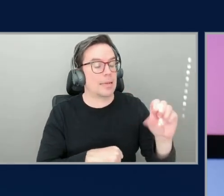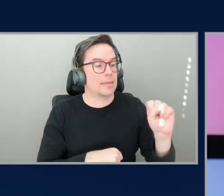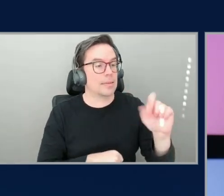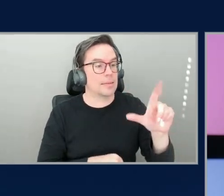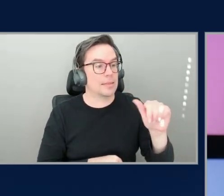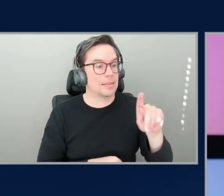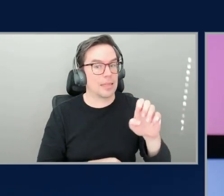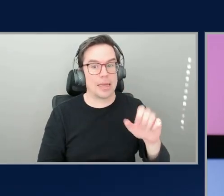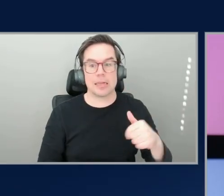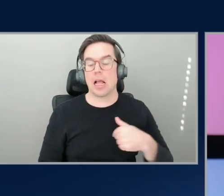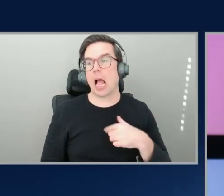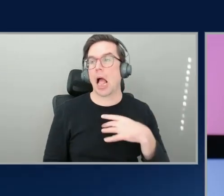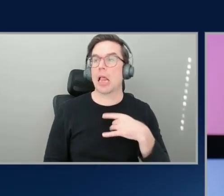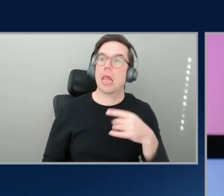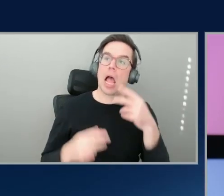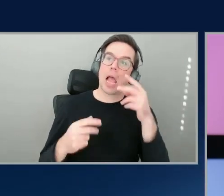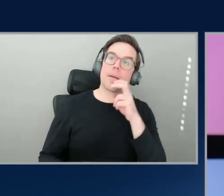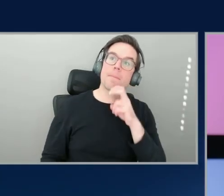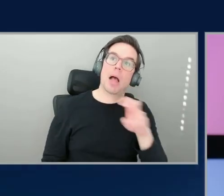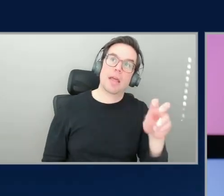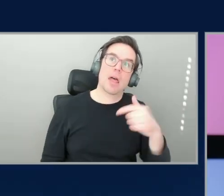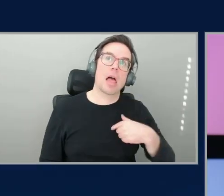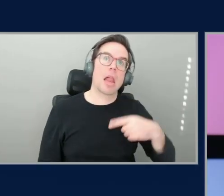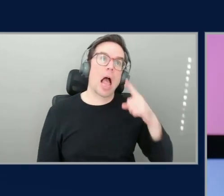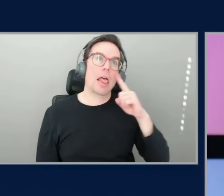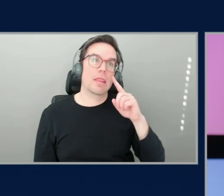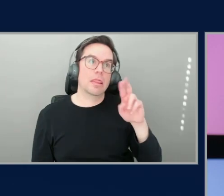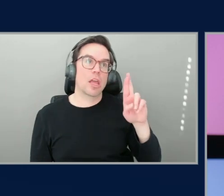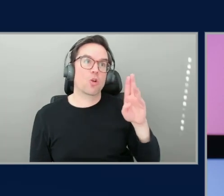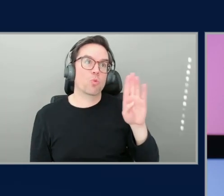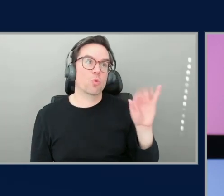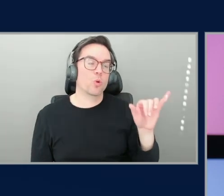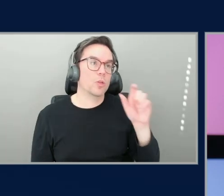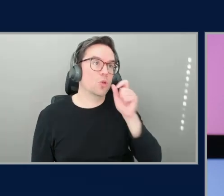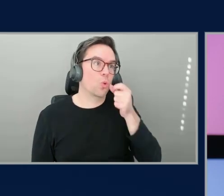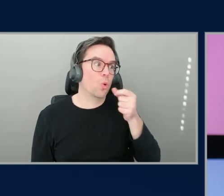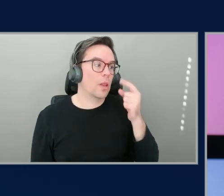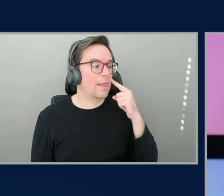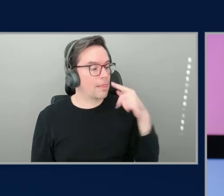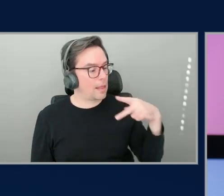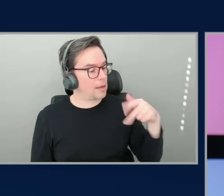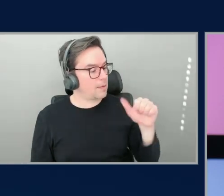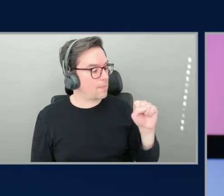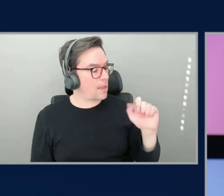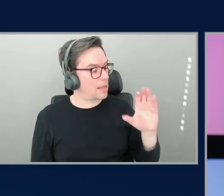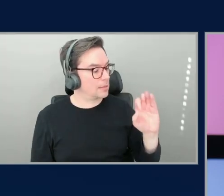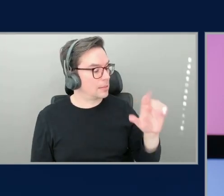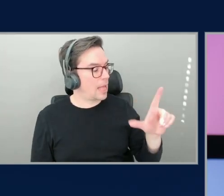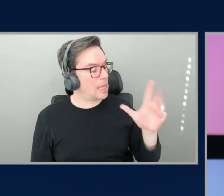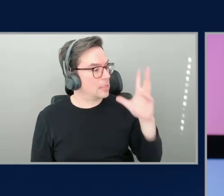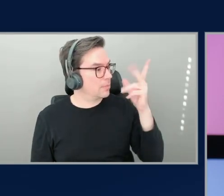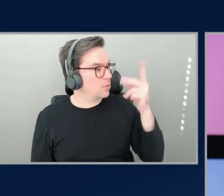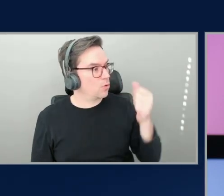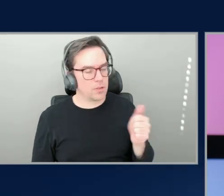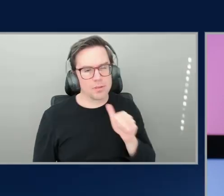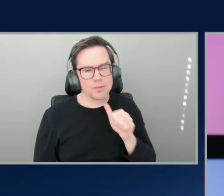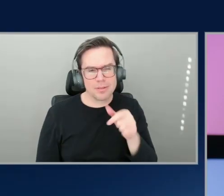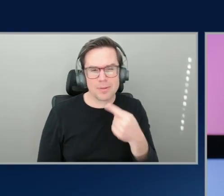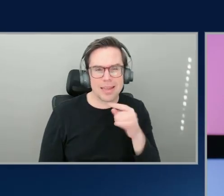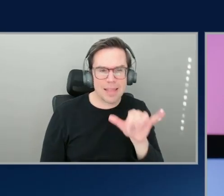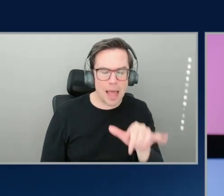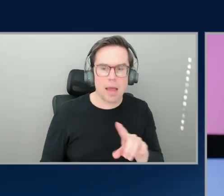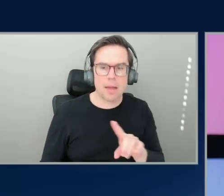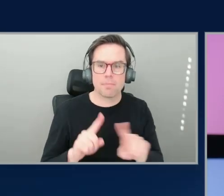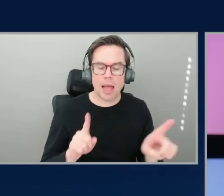is cool, and I think Haskell is beautiful. And then it's going to give you one of those three examples. Right. Tell it in a broad sense, I don't have any